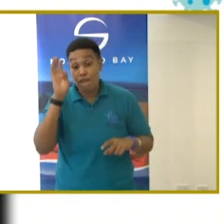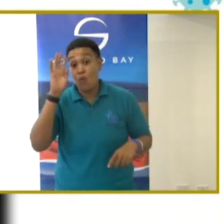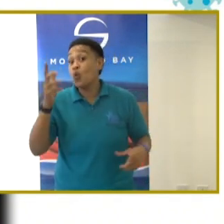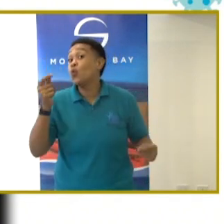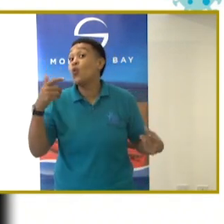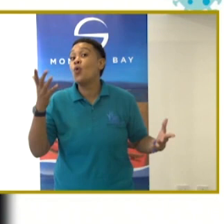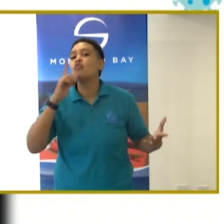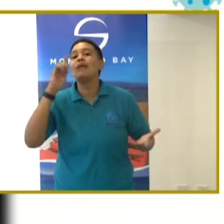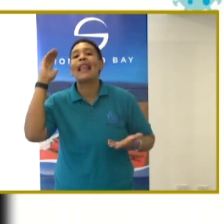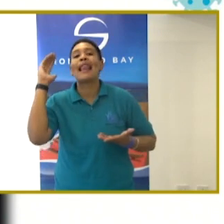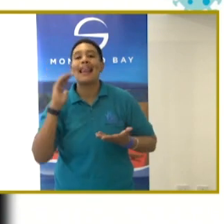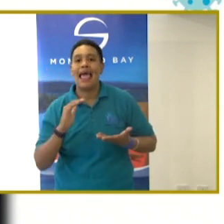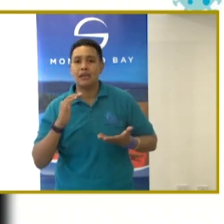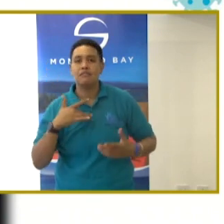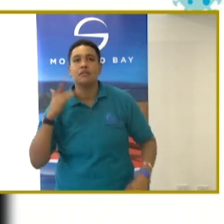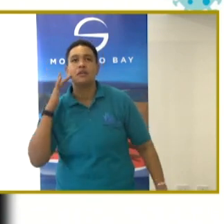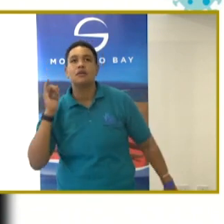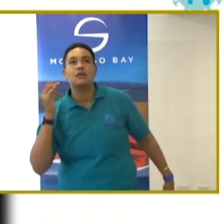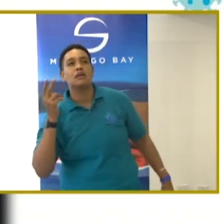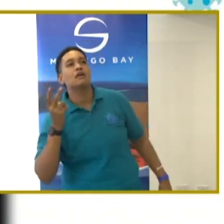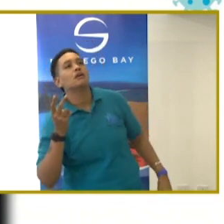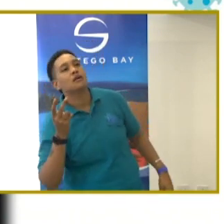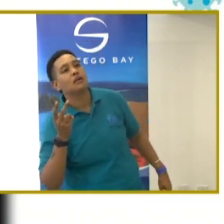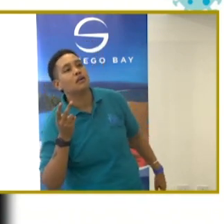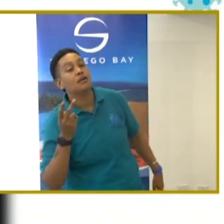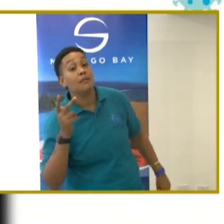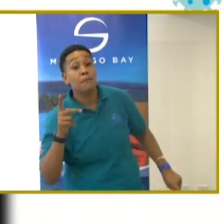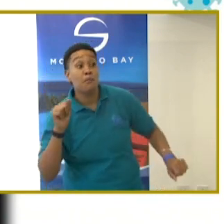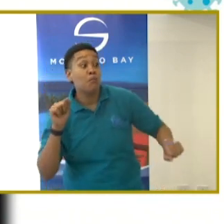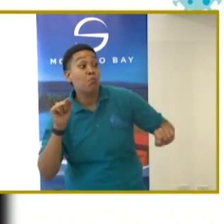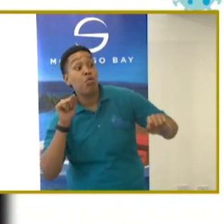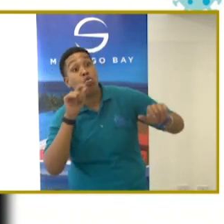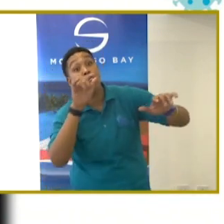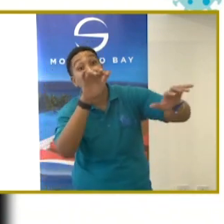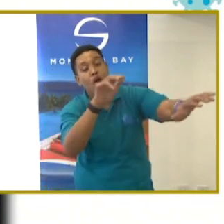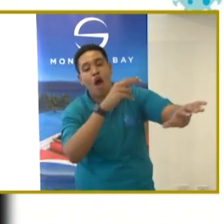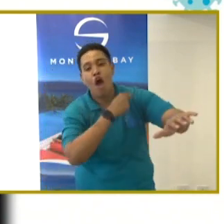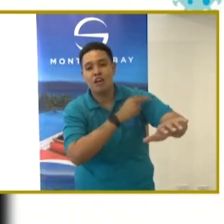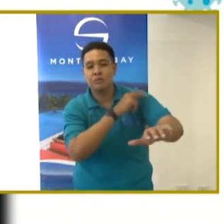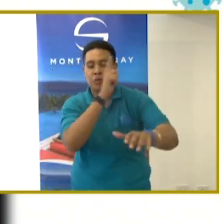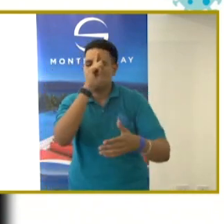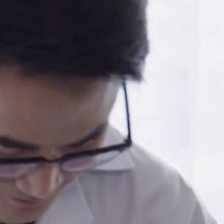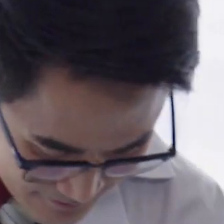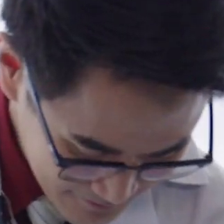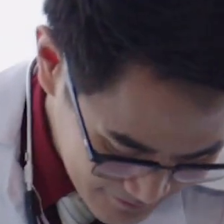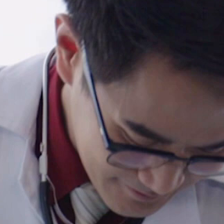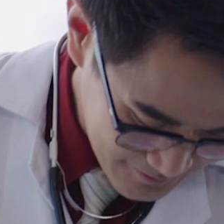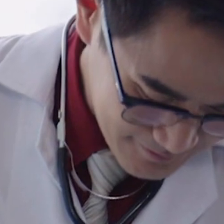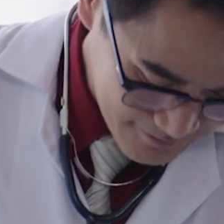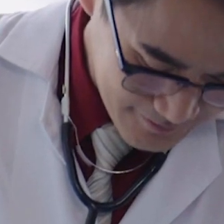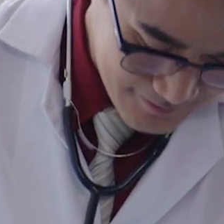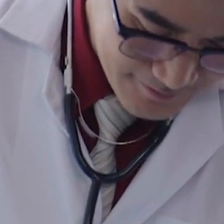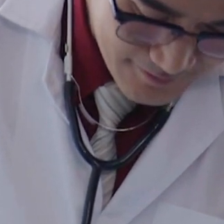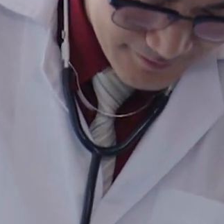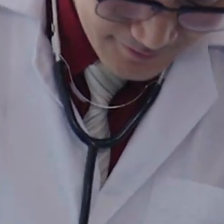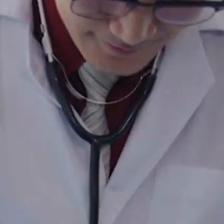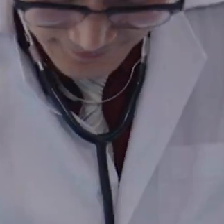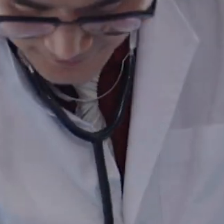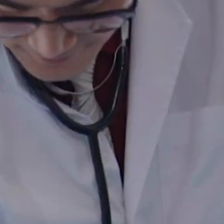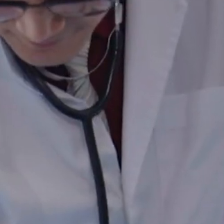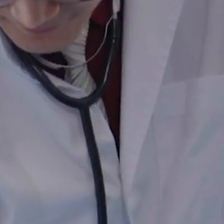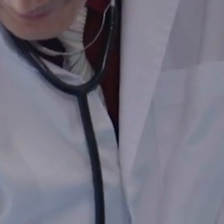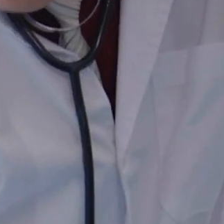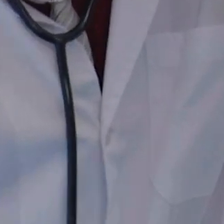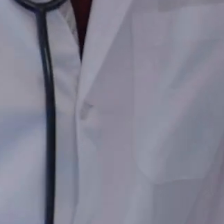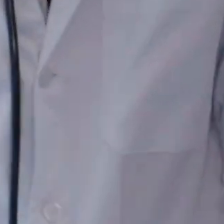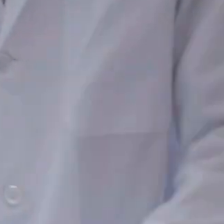be lessened. The hospitalization will be decreased. What has been shown when we